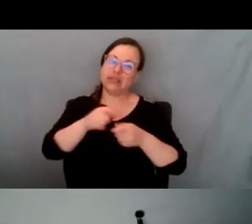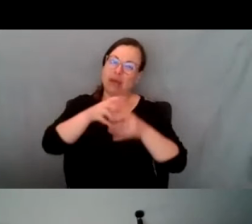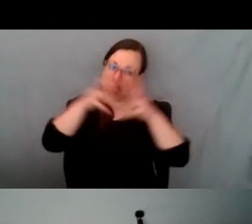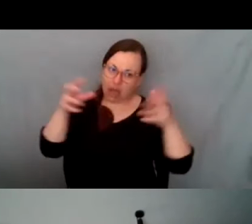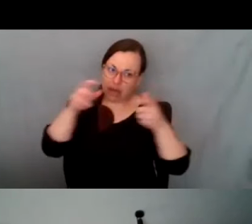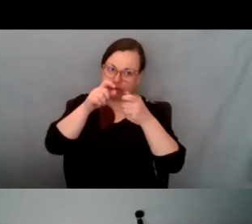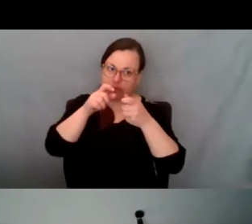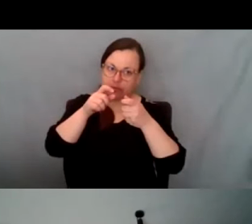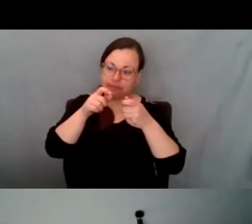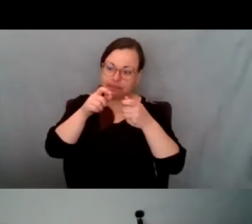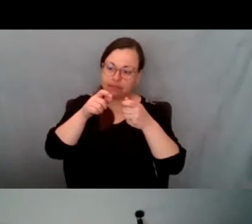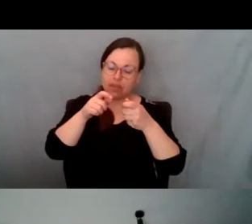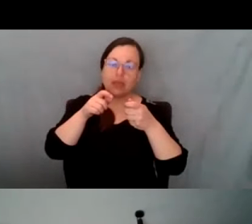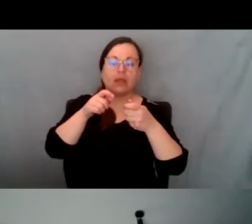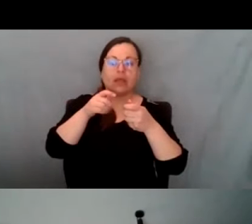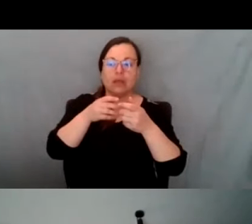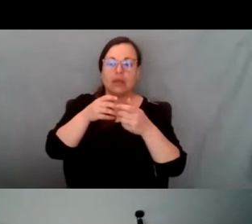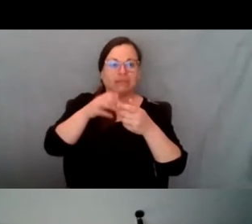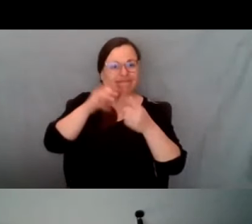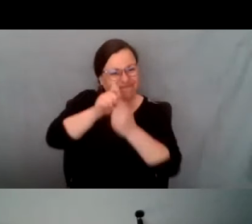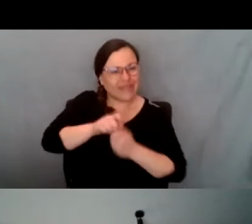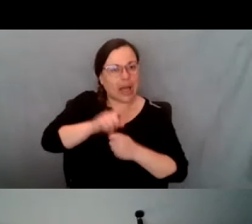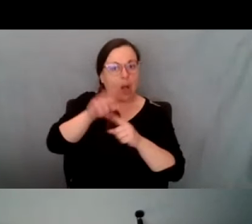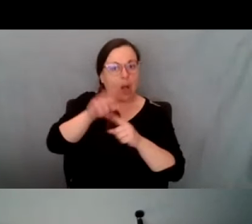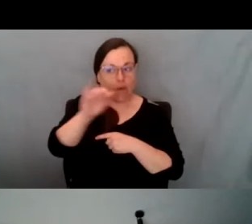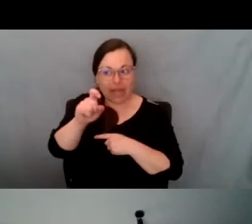show that on your left-hand side, you can see that we've